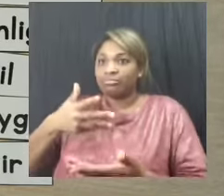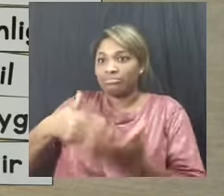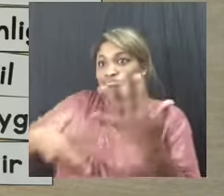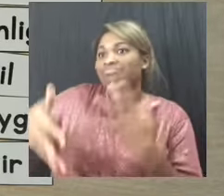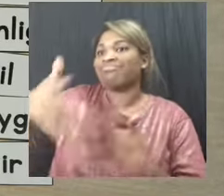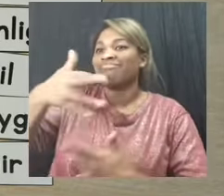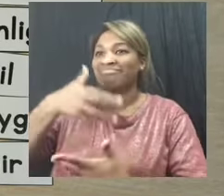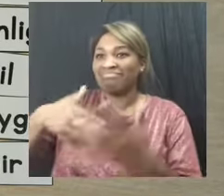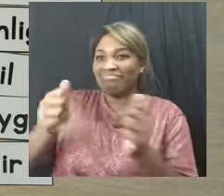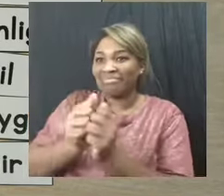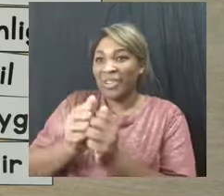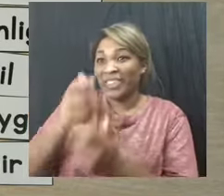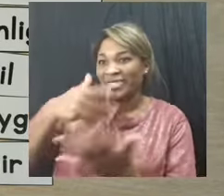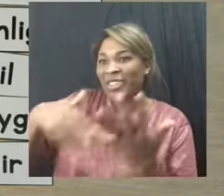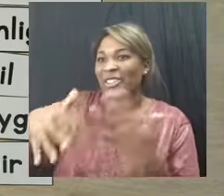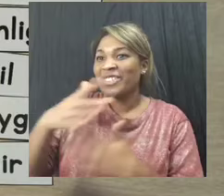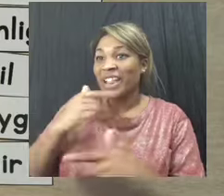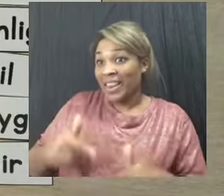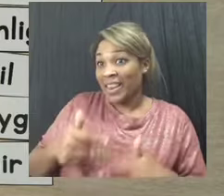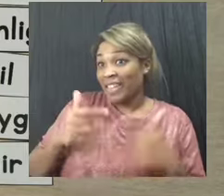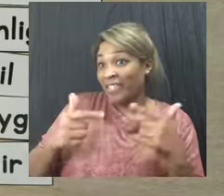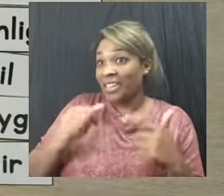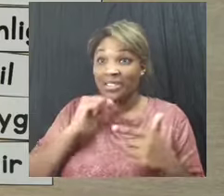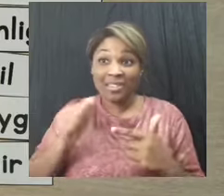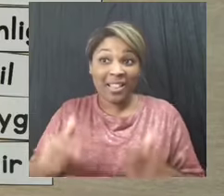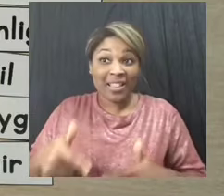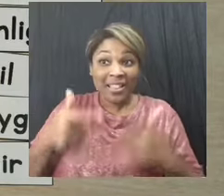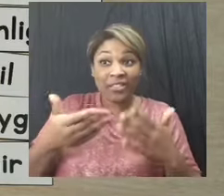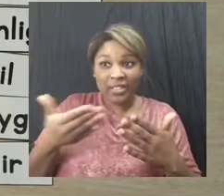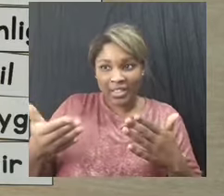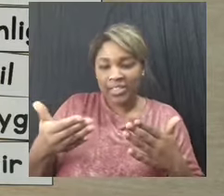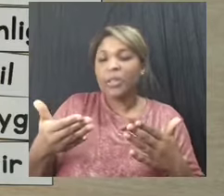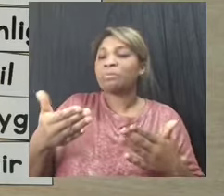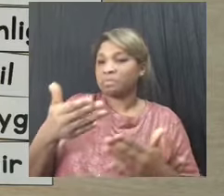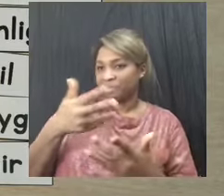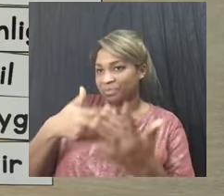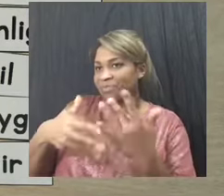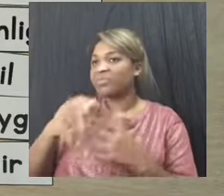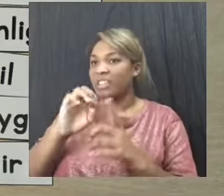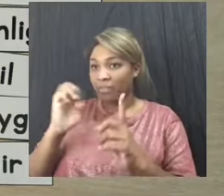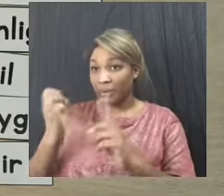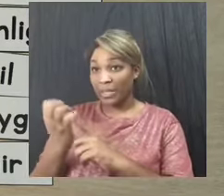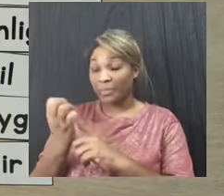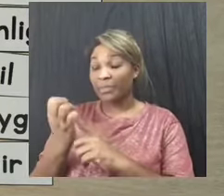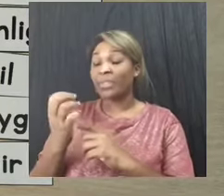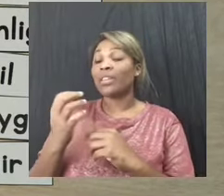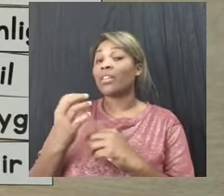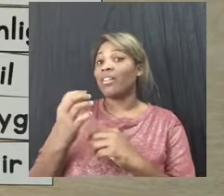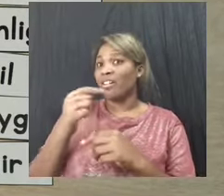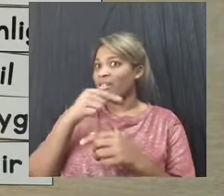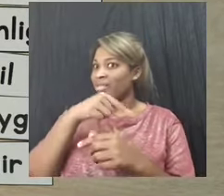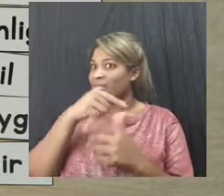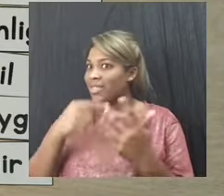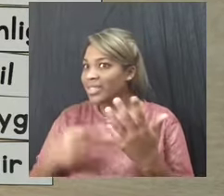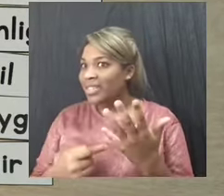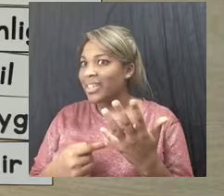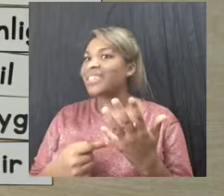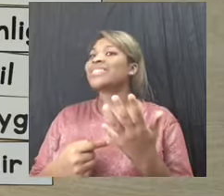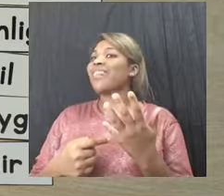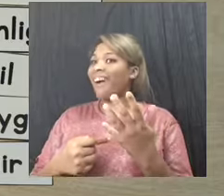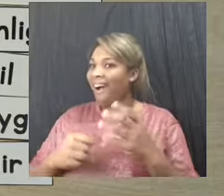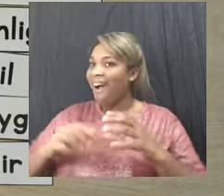each other, the living and non-living things, they're interacting in the environment, these things make up